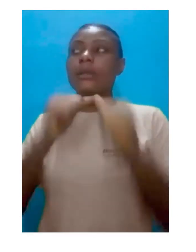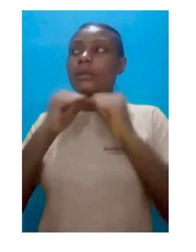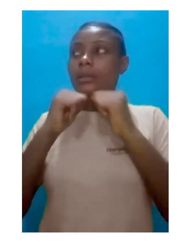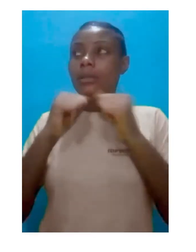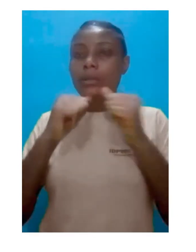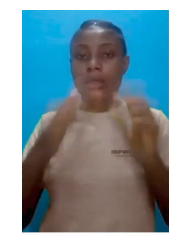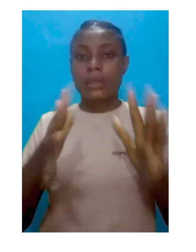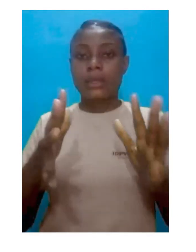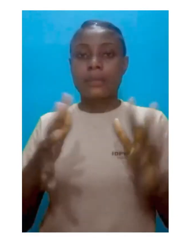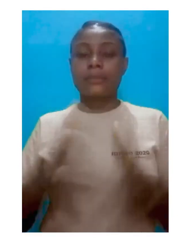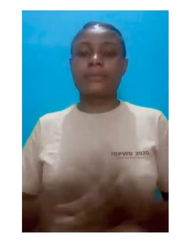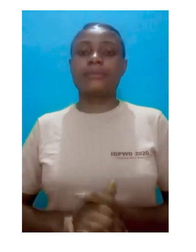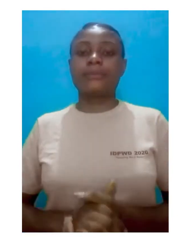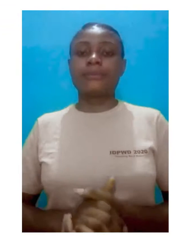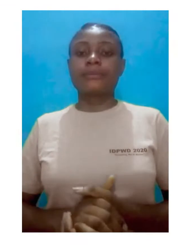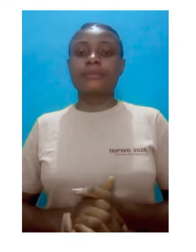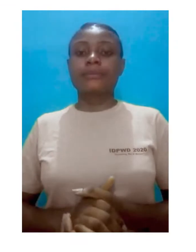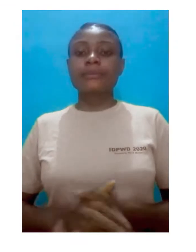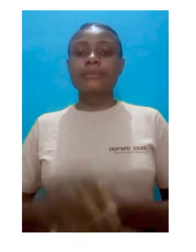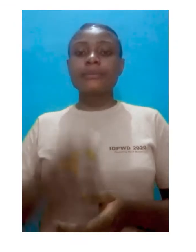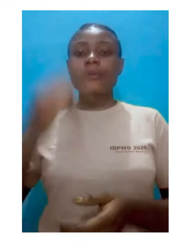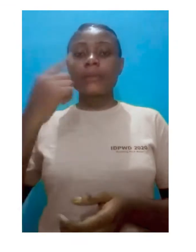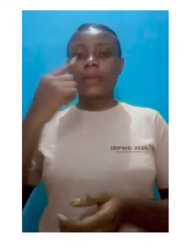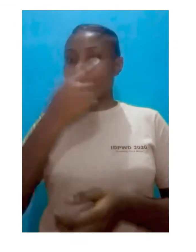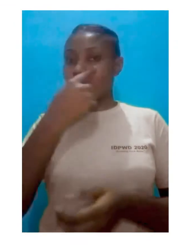hospital. Nothing.